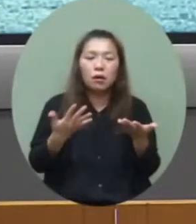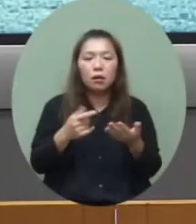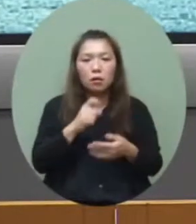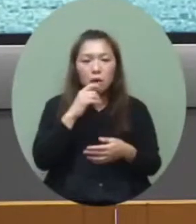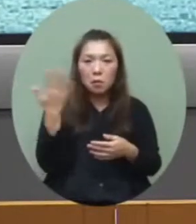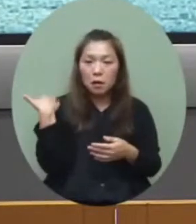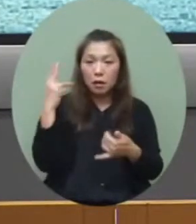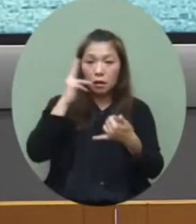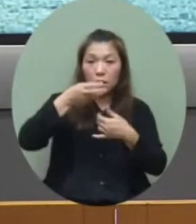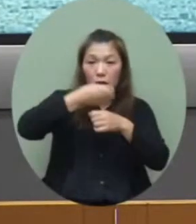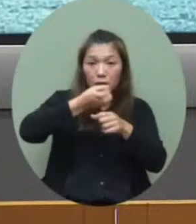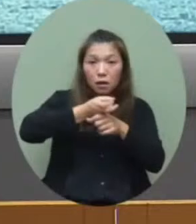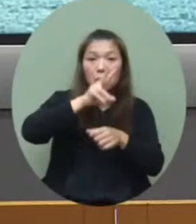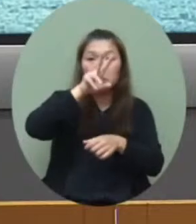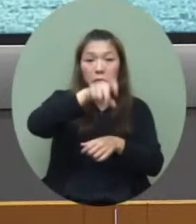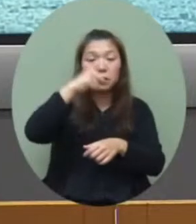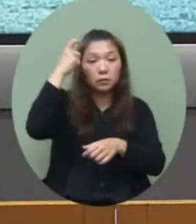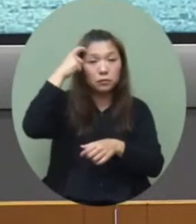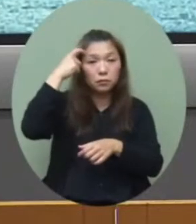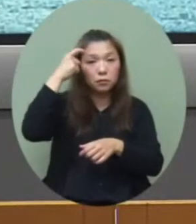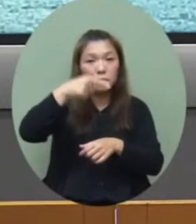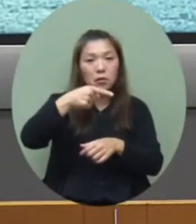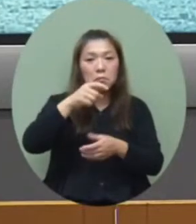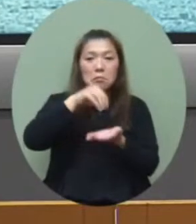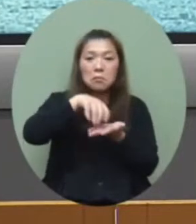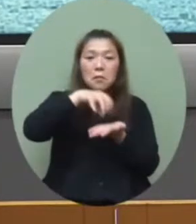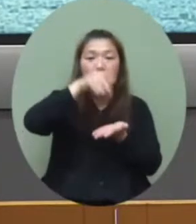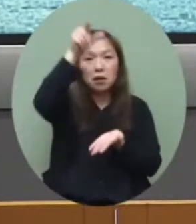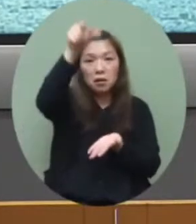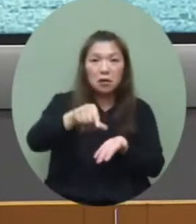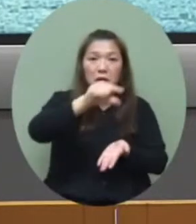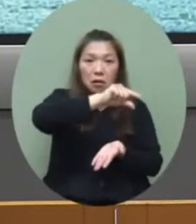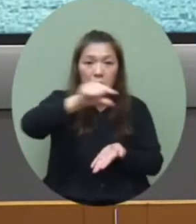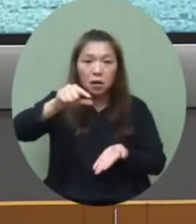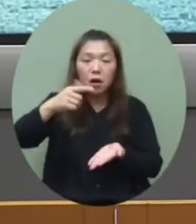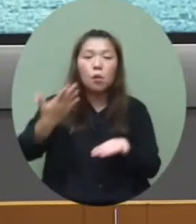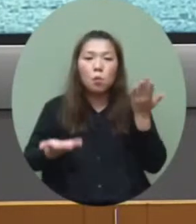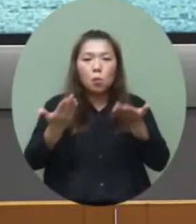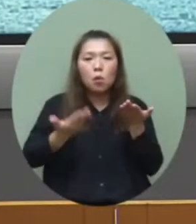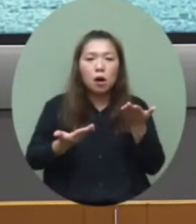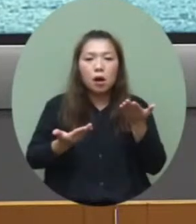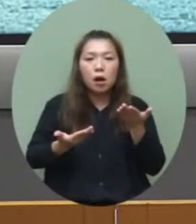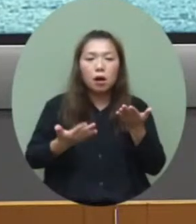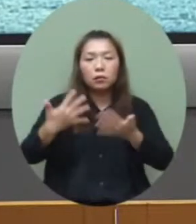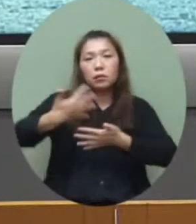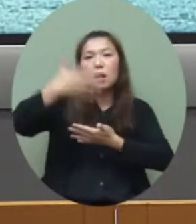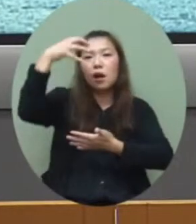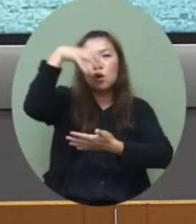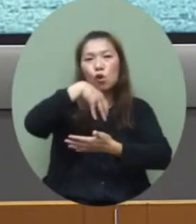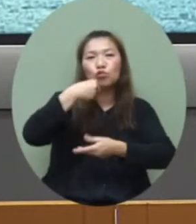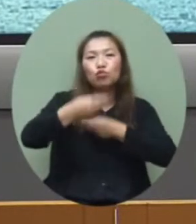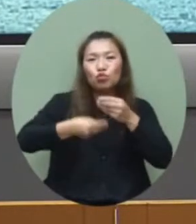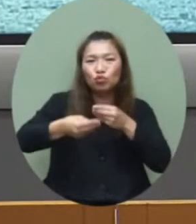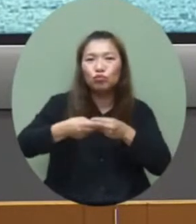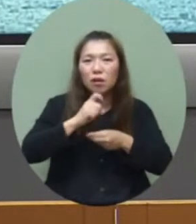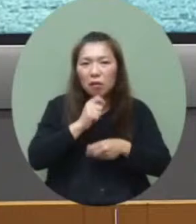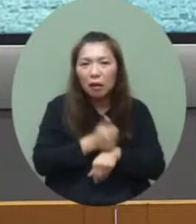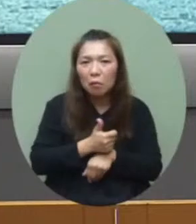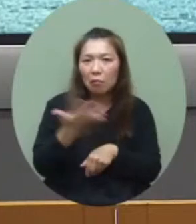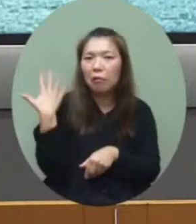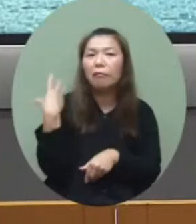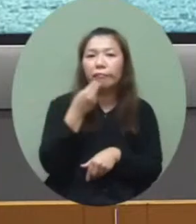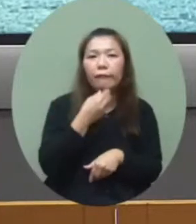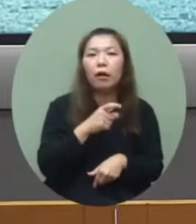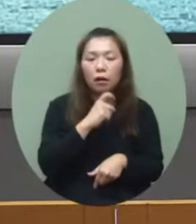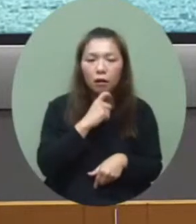in residential buildings in Hong Kong. And In fact, according to previous experience